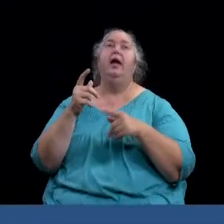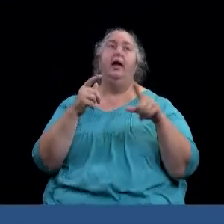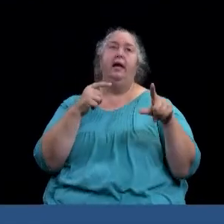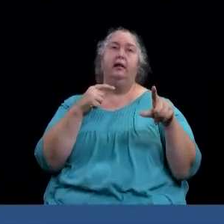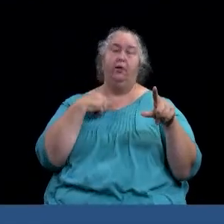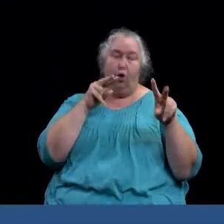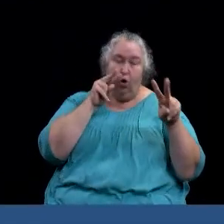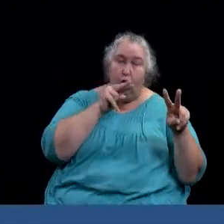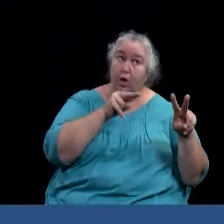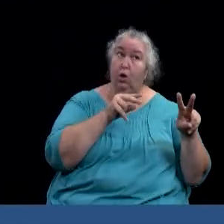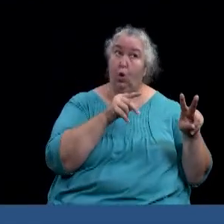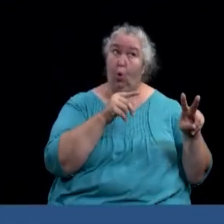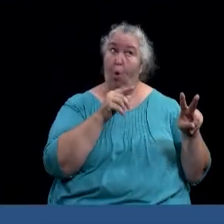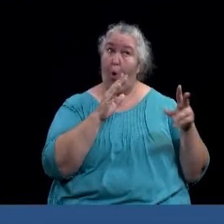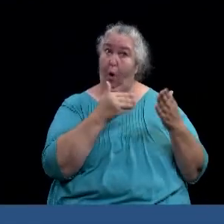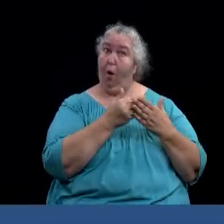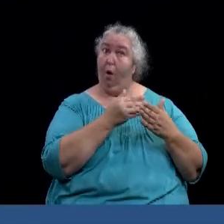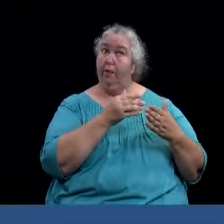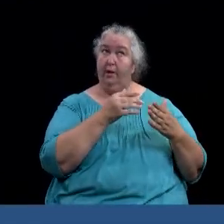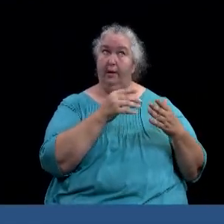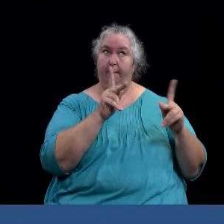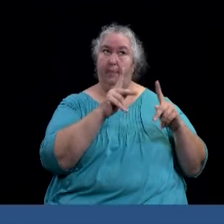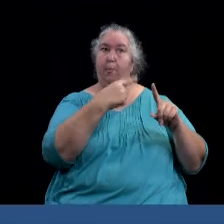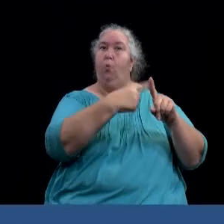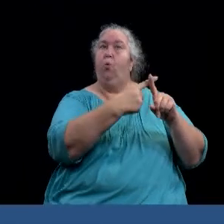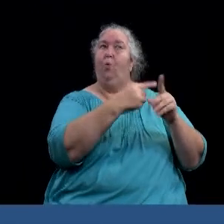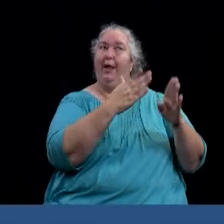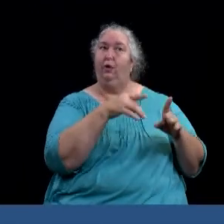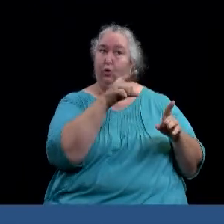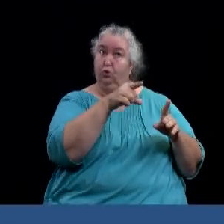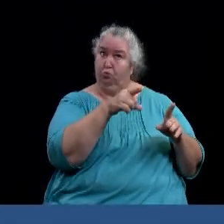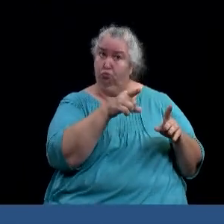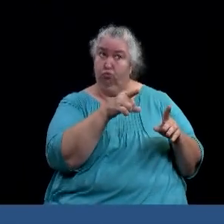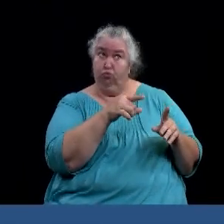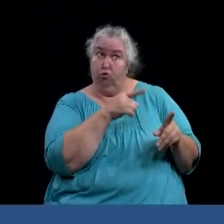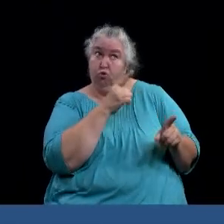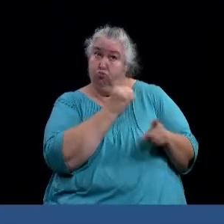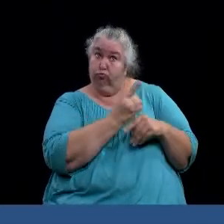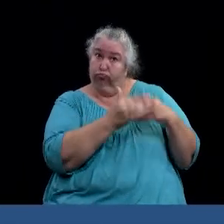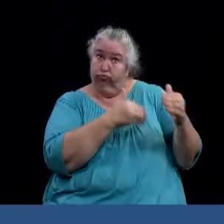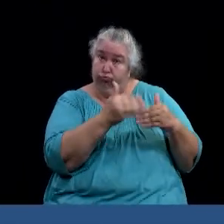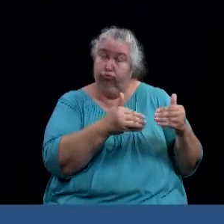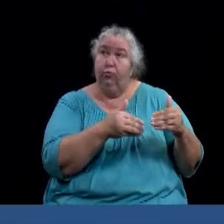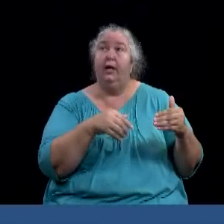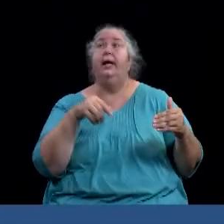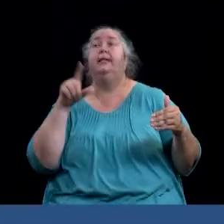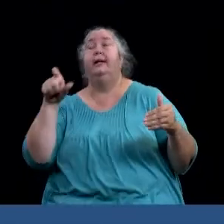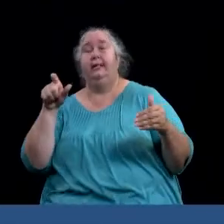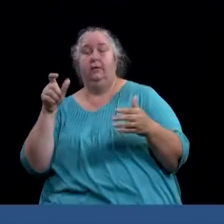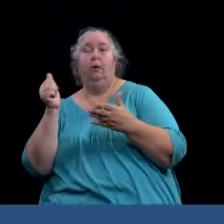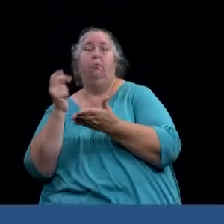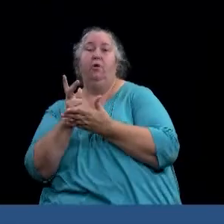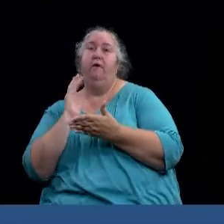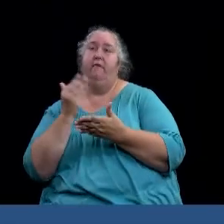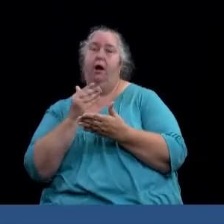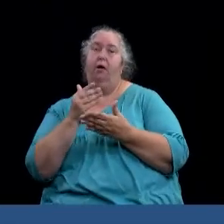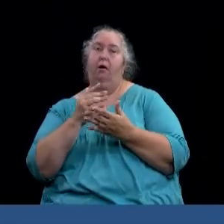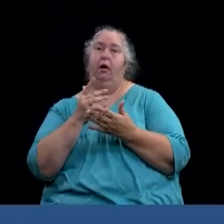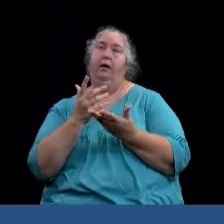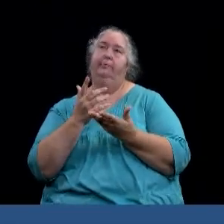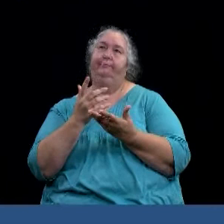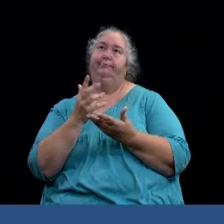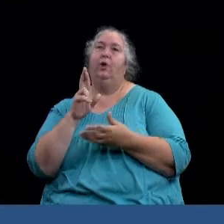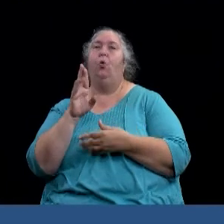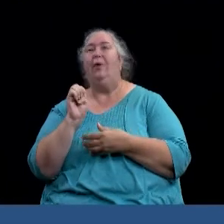the 30th comes, we will know that they've approved our relocation plan as well, and we can go forward with closing.